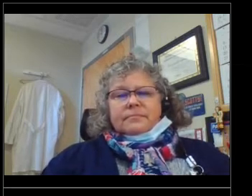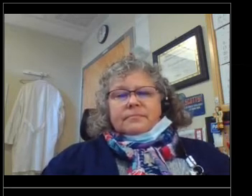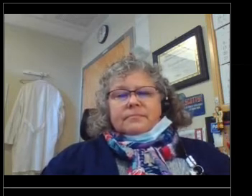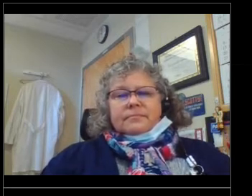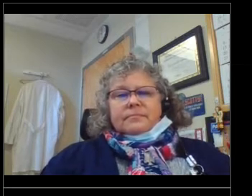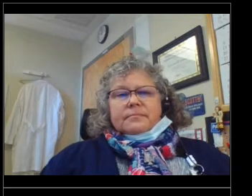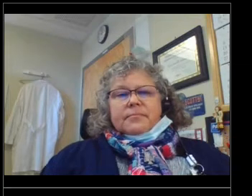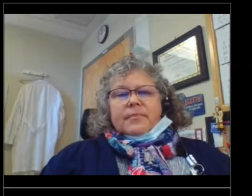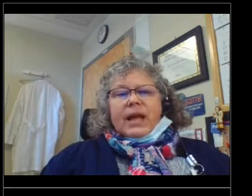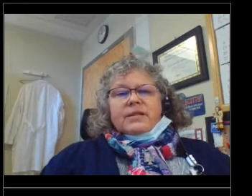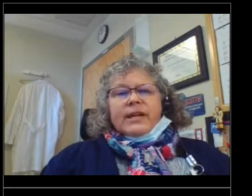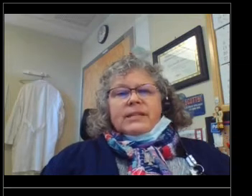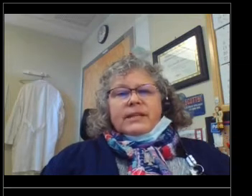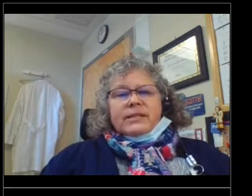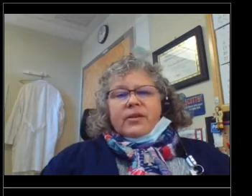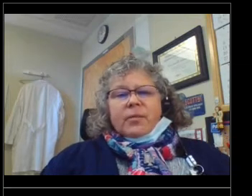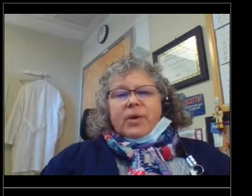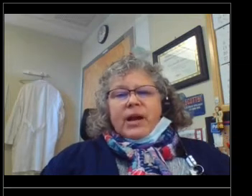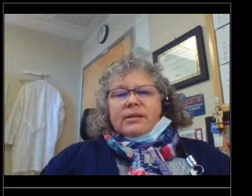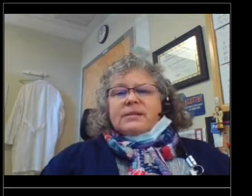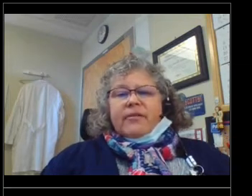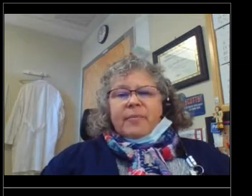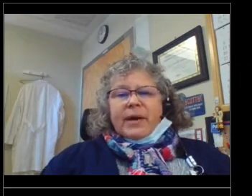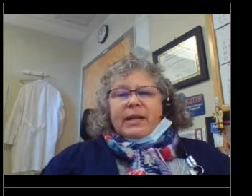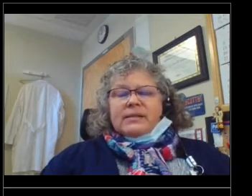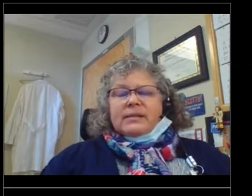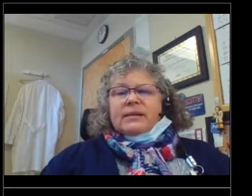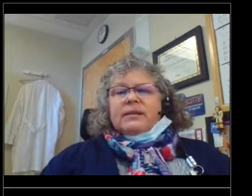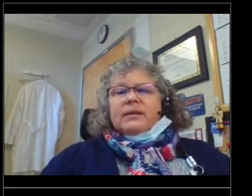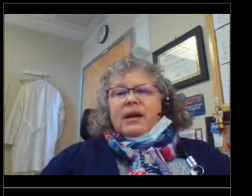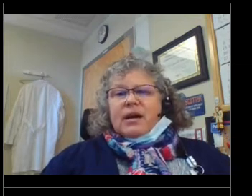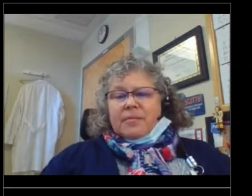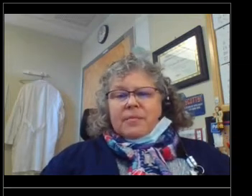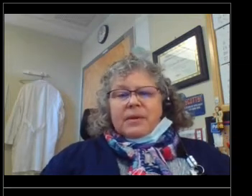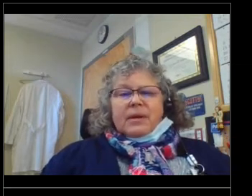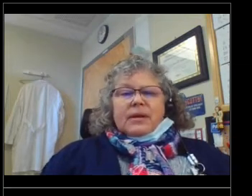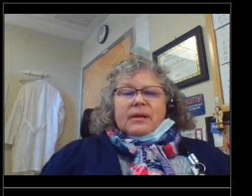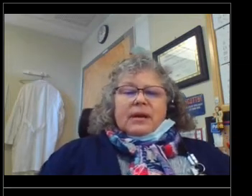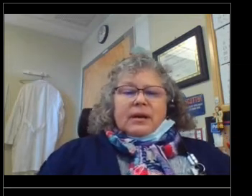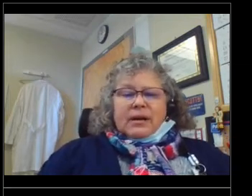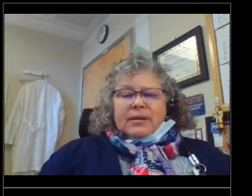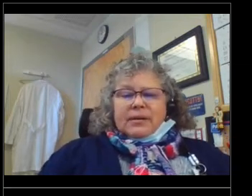1st. And don't forget to continue to practice safe medicine